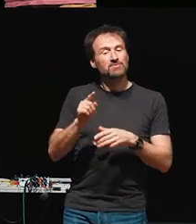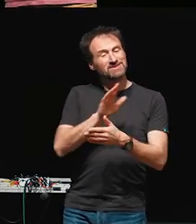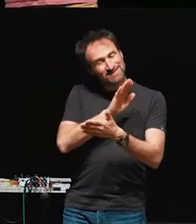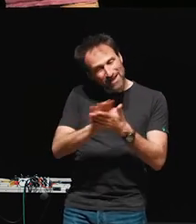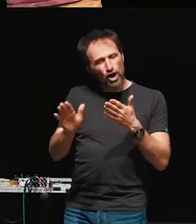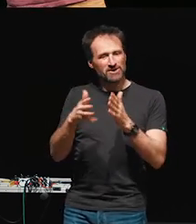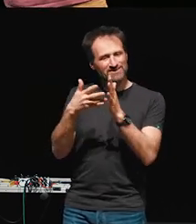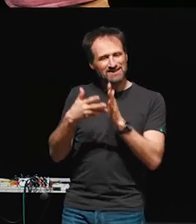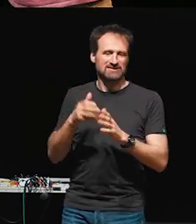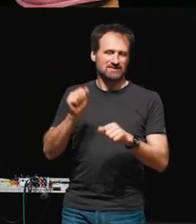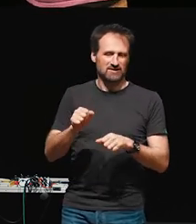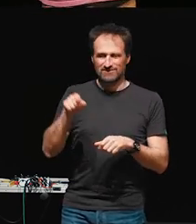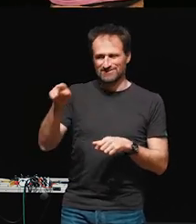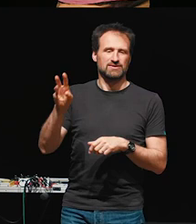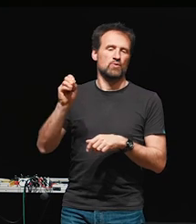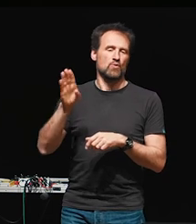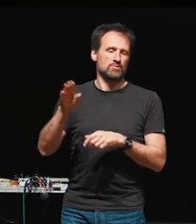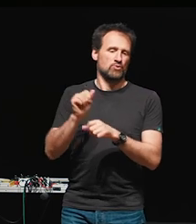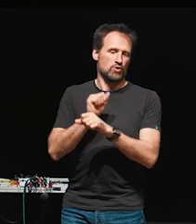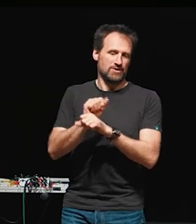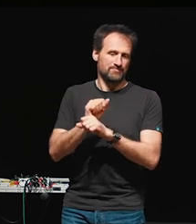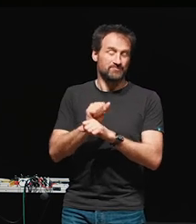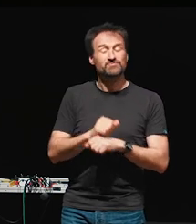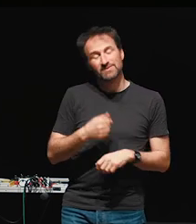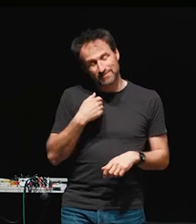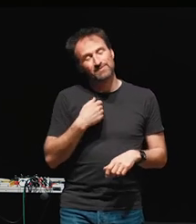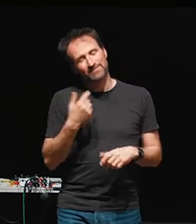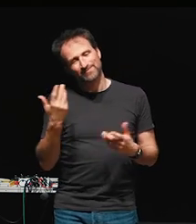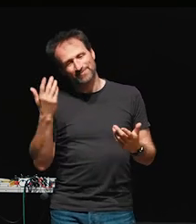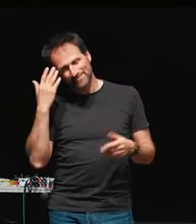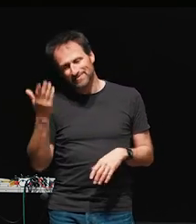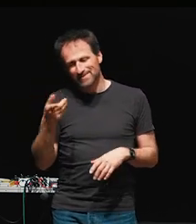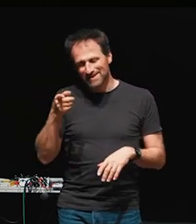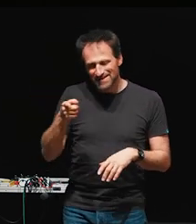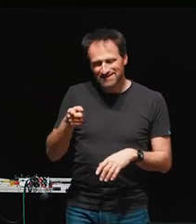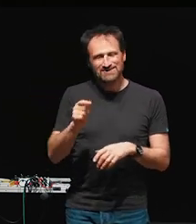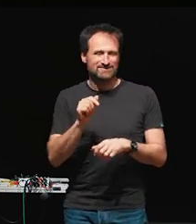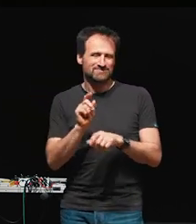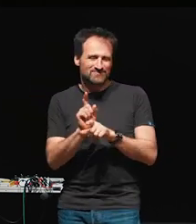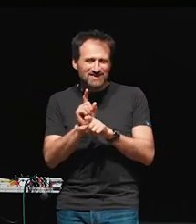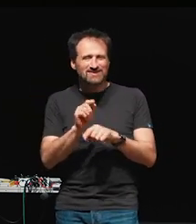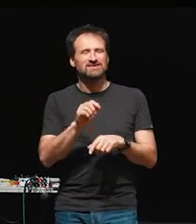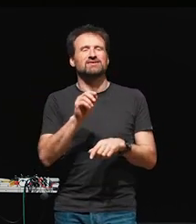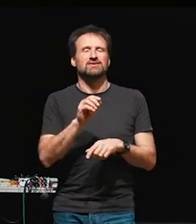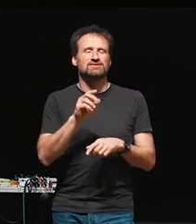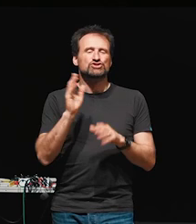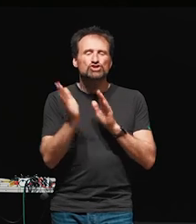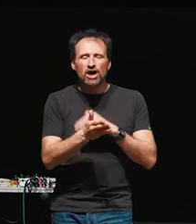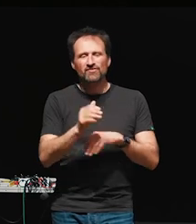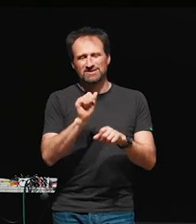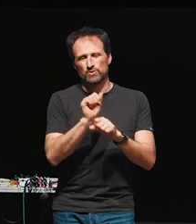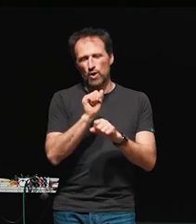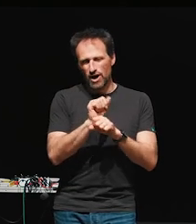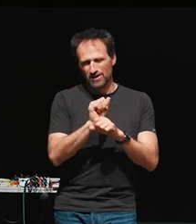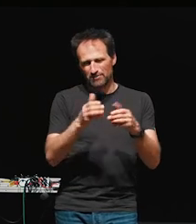web worker. Now, unfortunately, I know this name is actually very similar to the service worker package called WorkBox, but I named